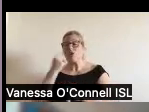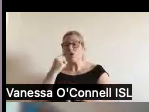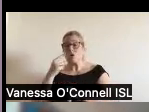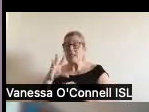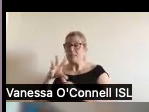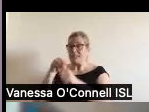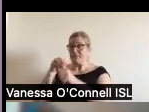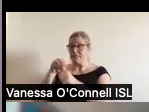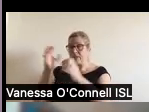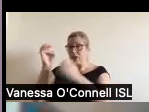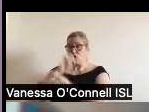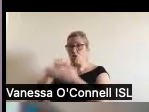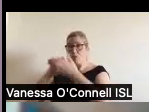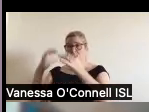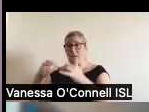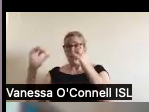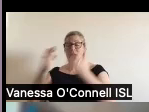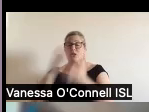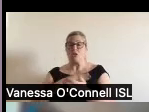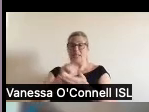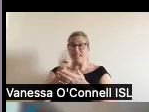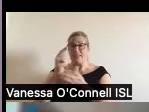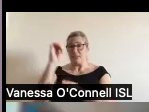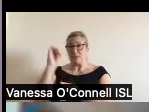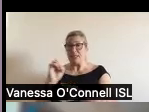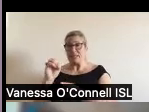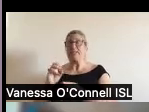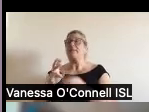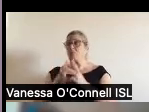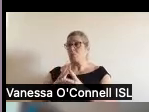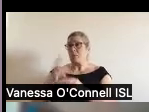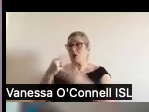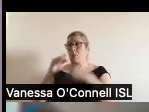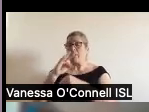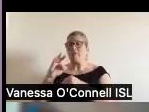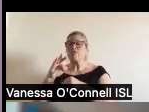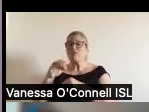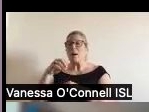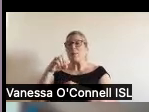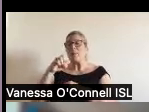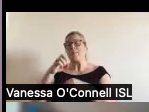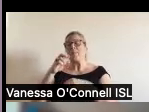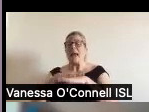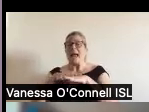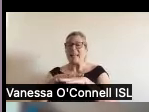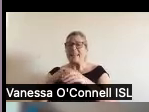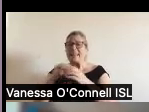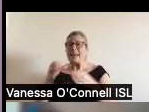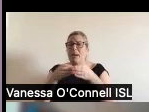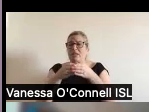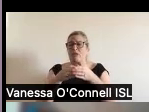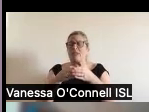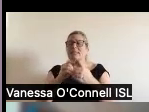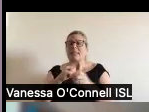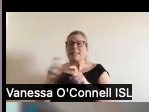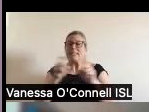only 17 female members of the European Parliament coming from ethnic minorities. And there is still a lot to